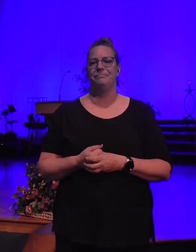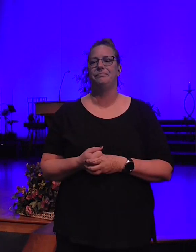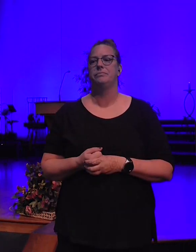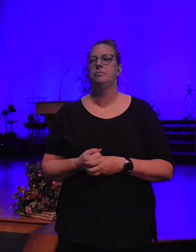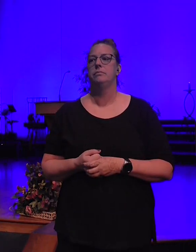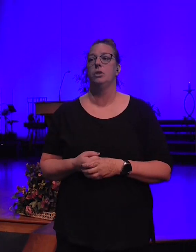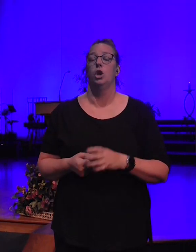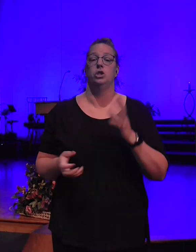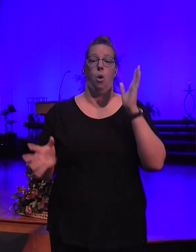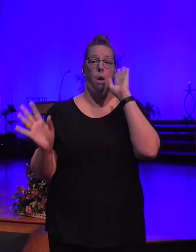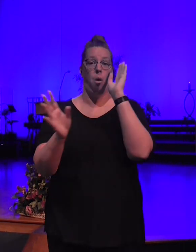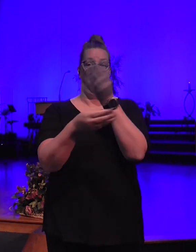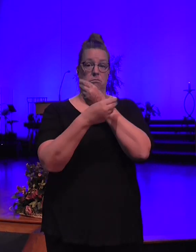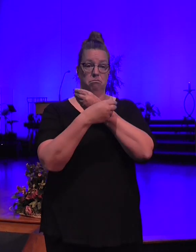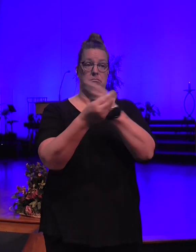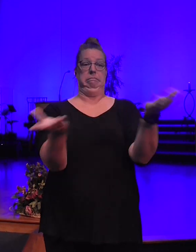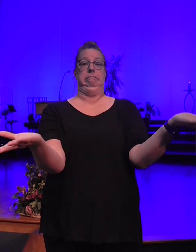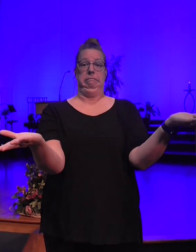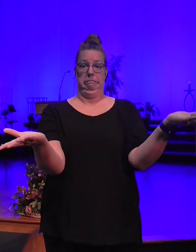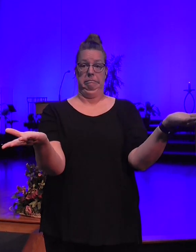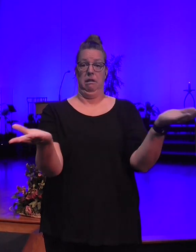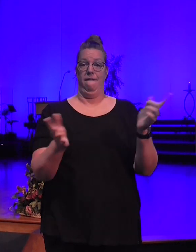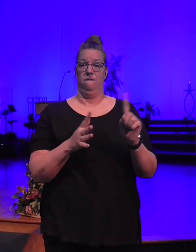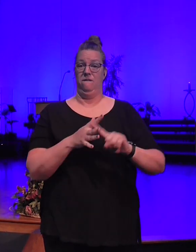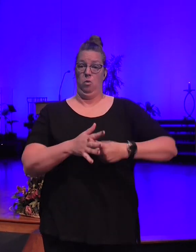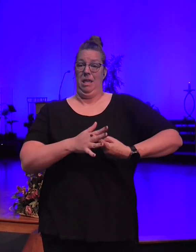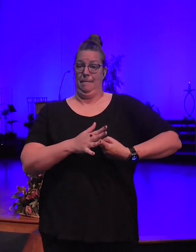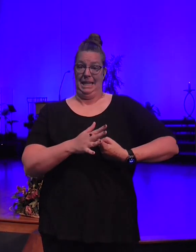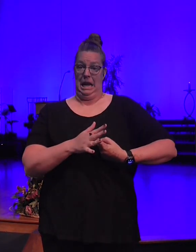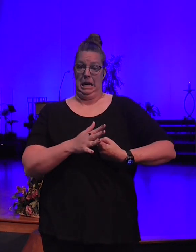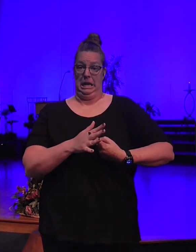say to you right out of the chute is this.